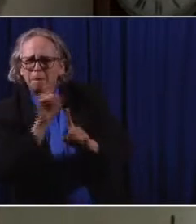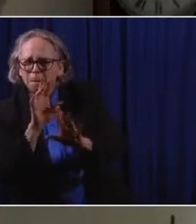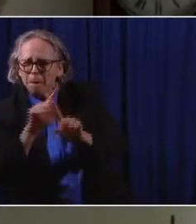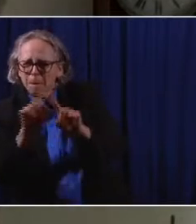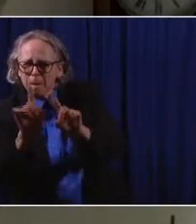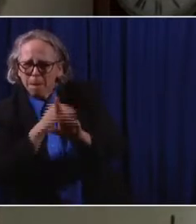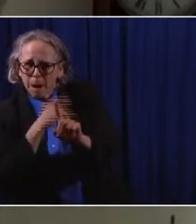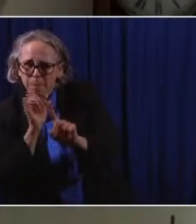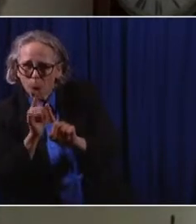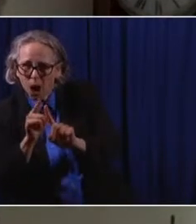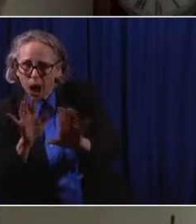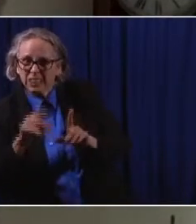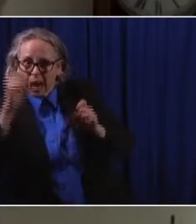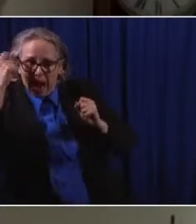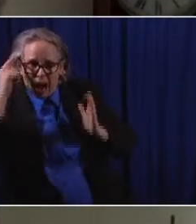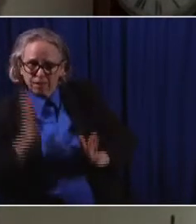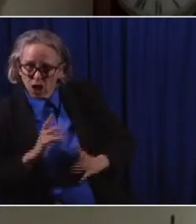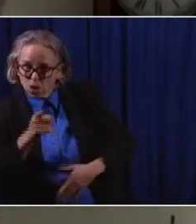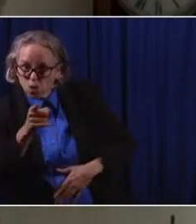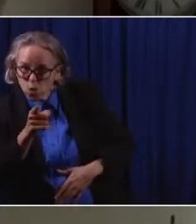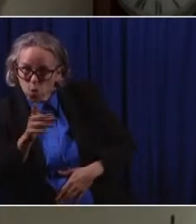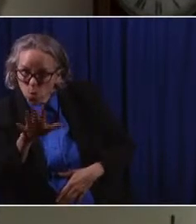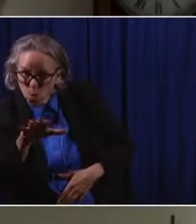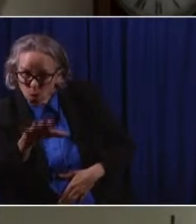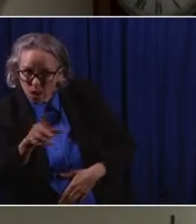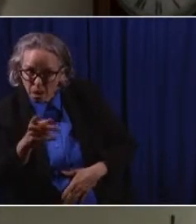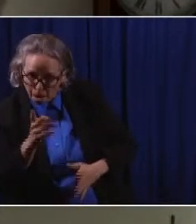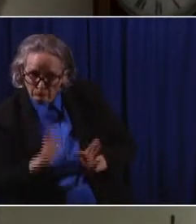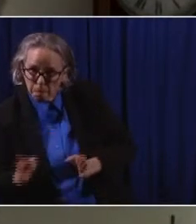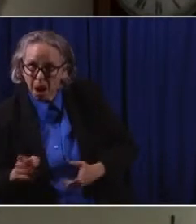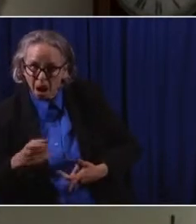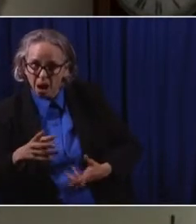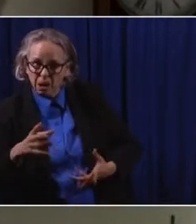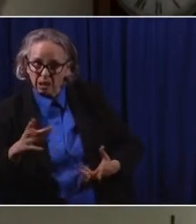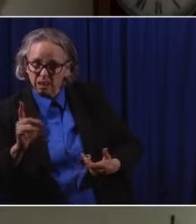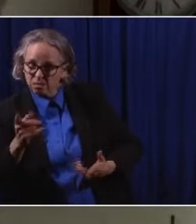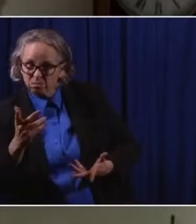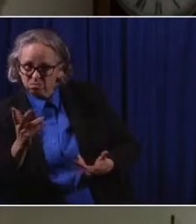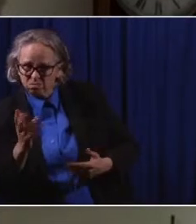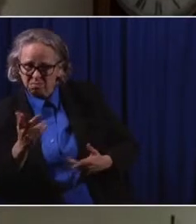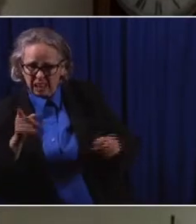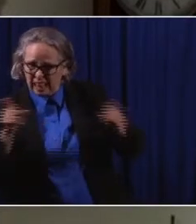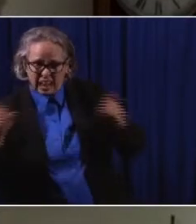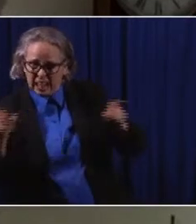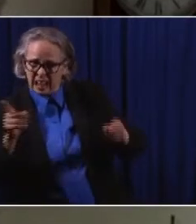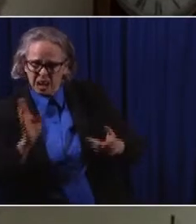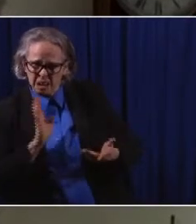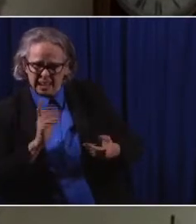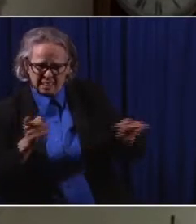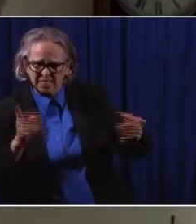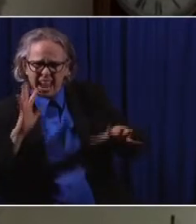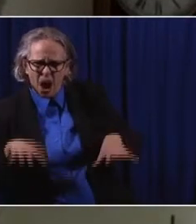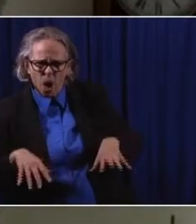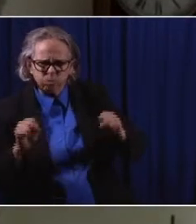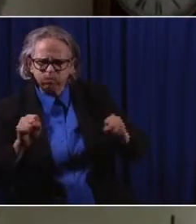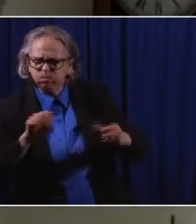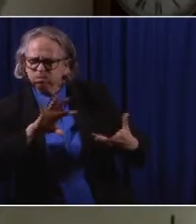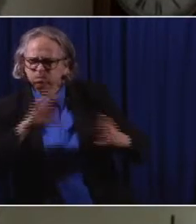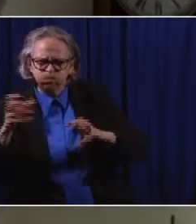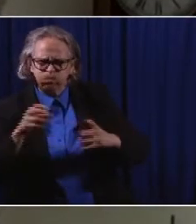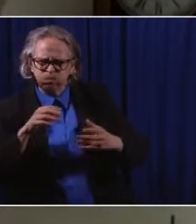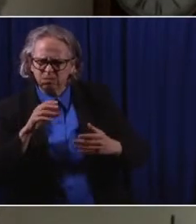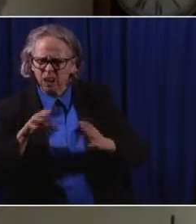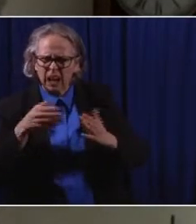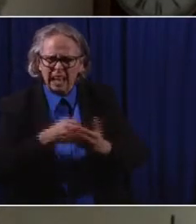of Ohio, you're prepared to stand against either President Trump or Joe Biden if they were to do something that goes against the Constitution. That's what you're